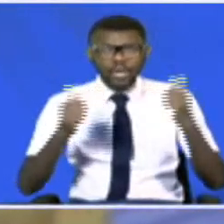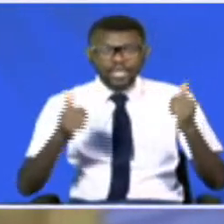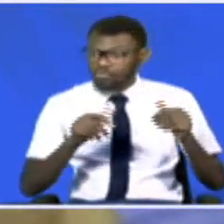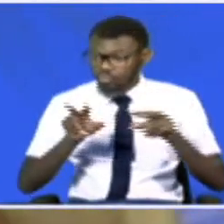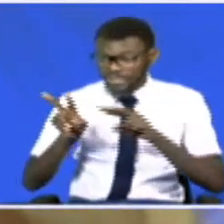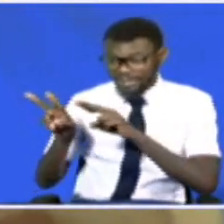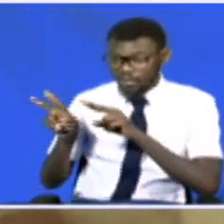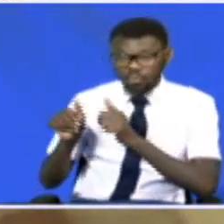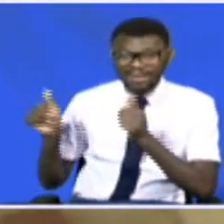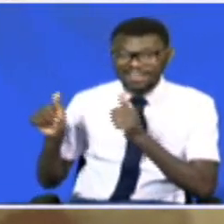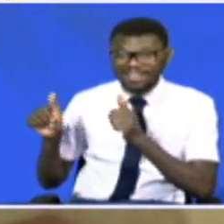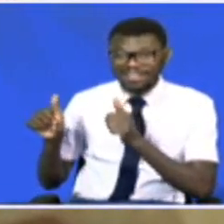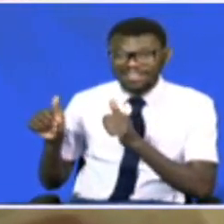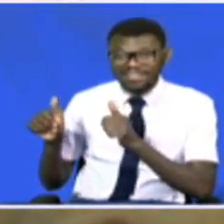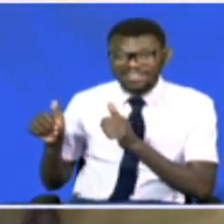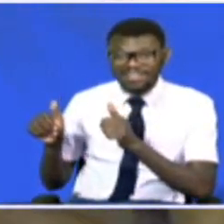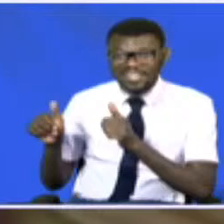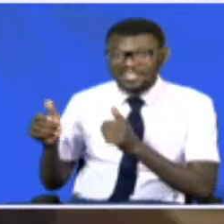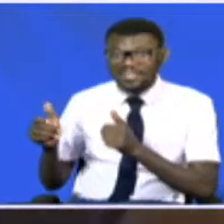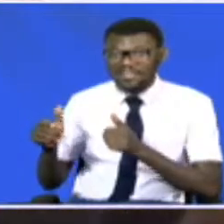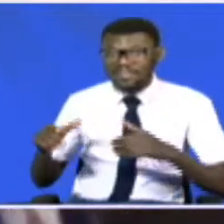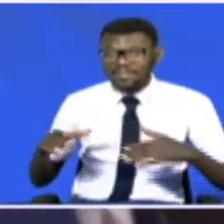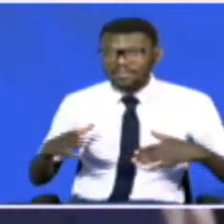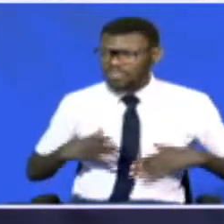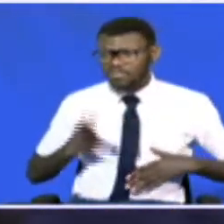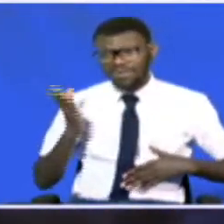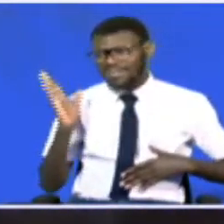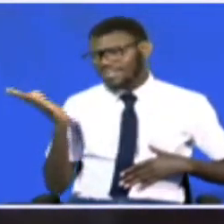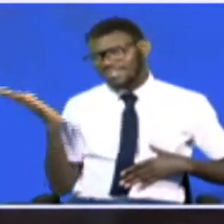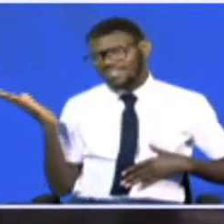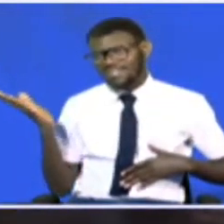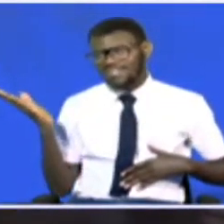munamuangalia vizuri. Labda, unajua hawa watu wa